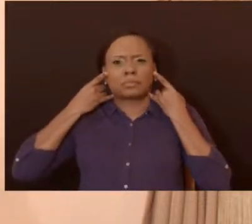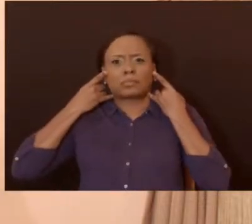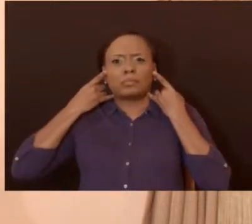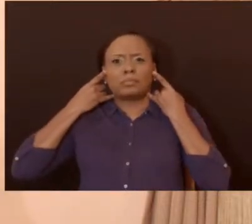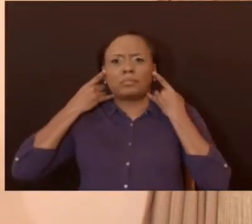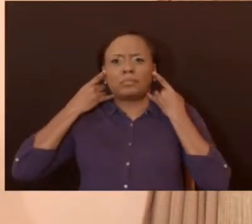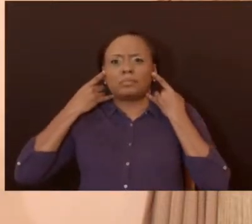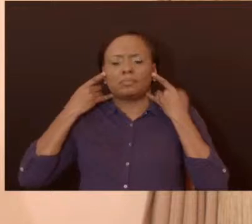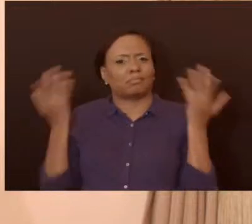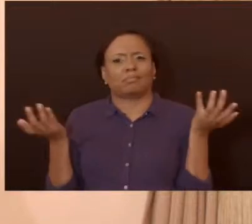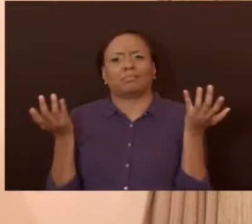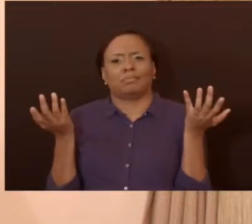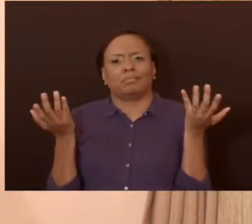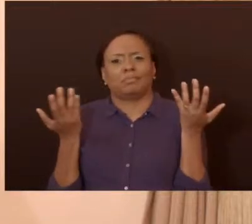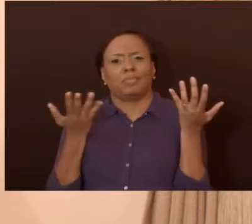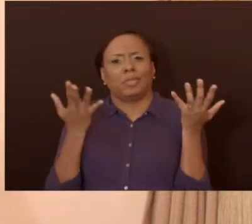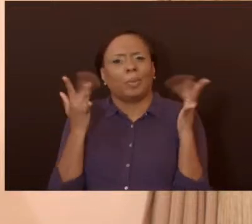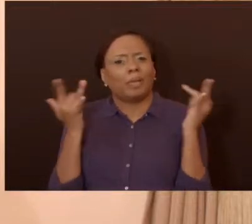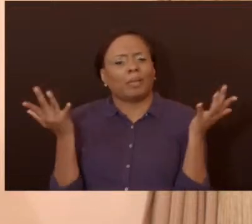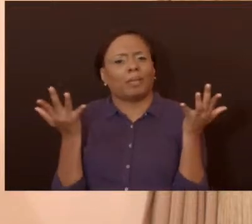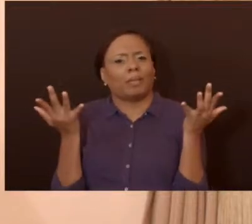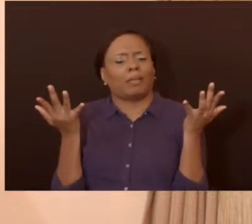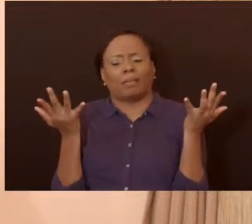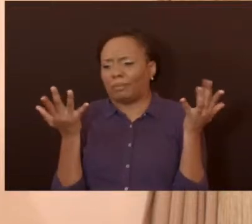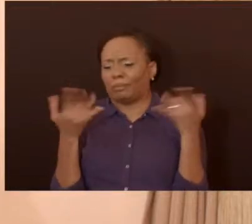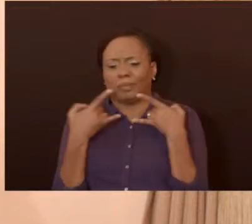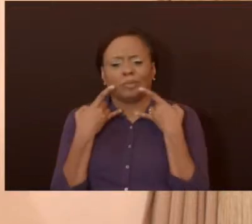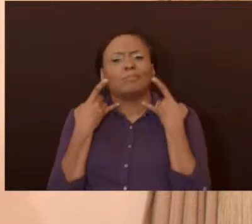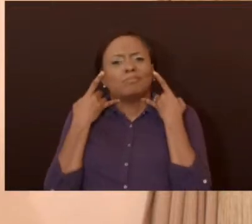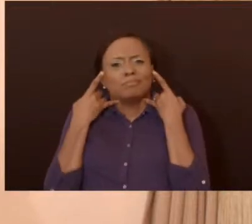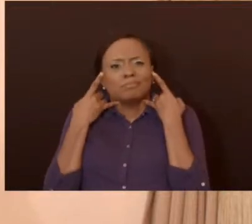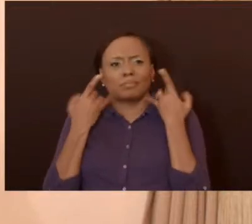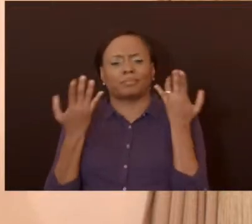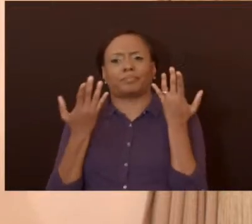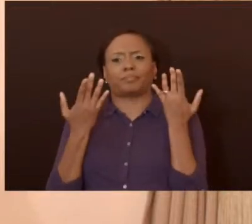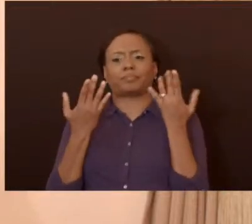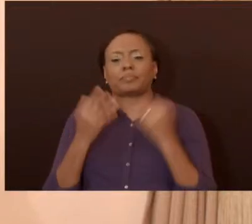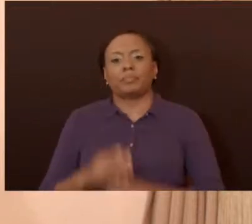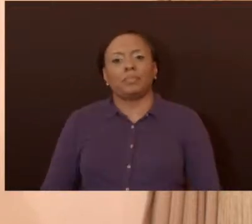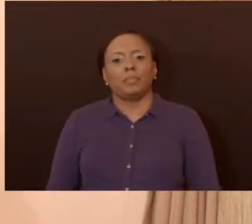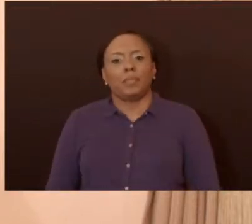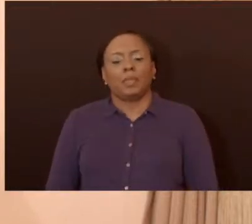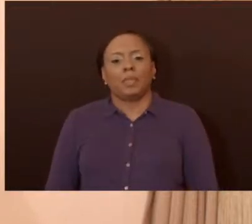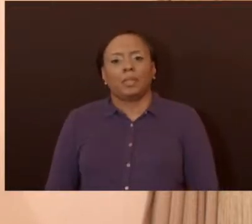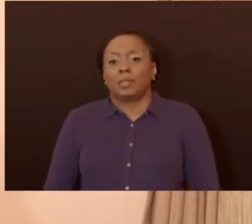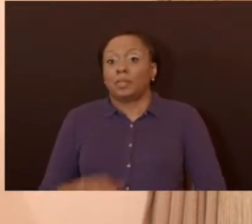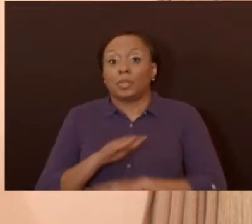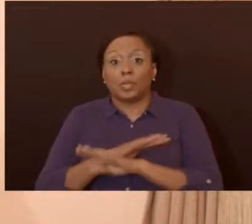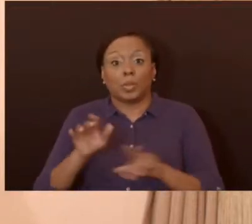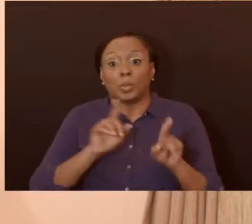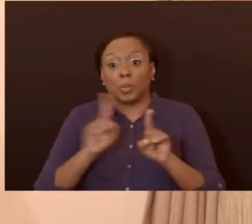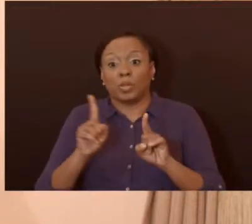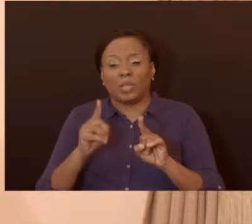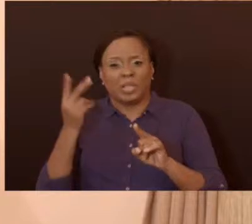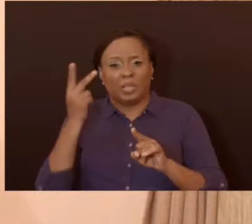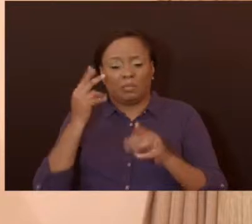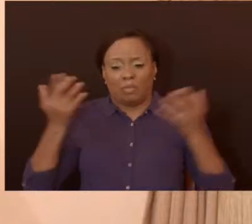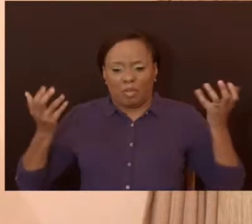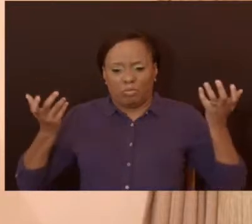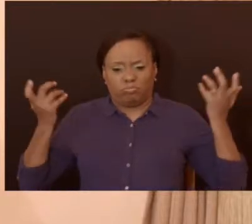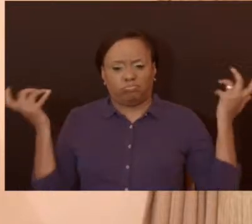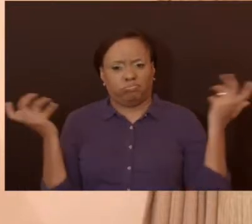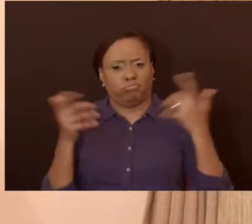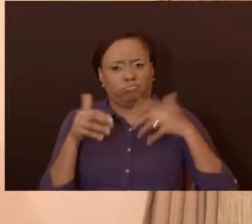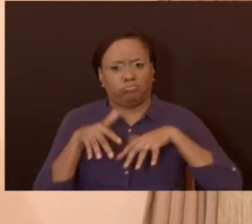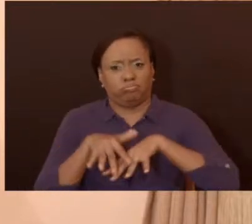This is not the appropriate way. This exposes you. Avoid crowds as much as possible. And I